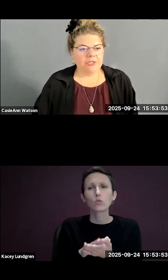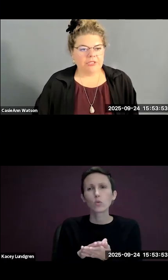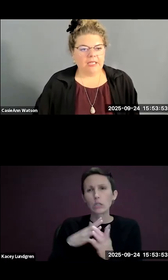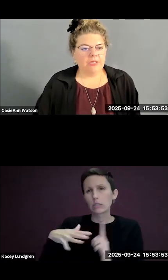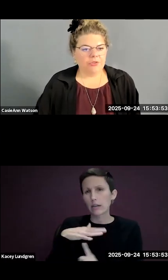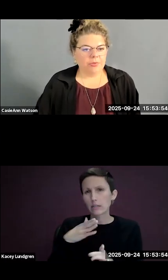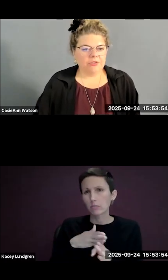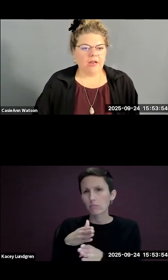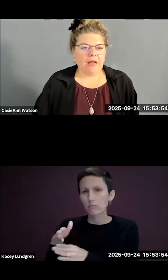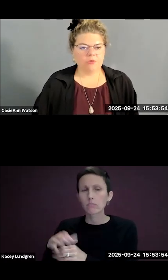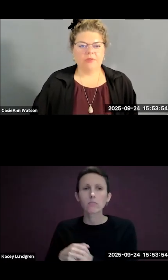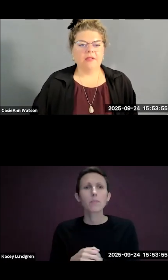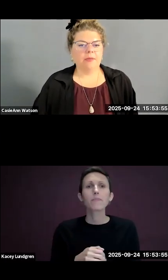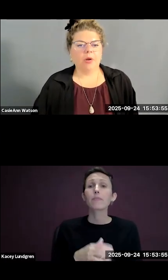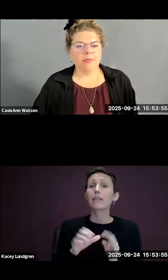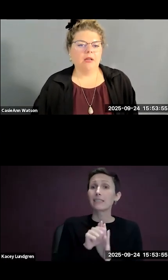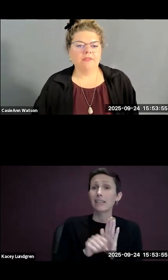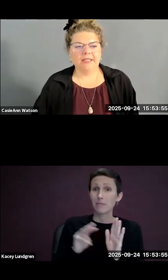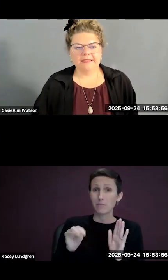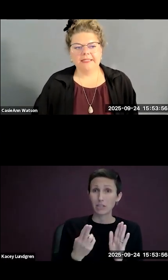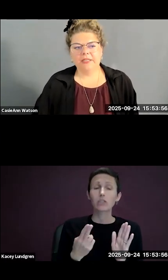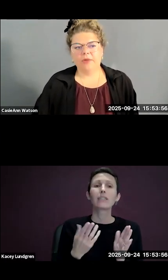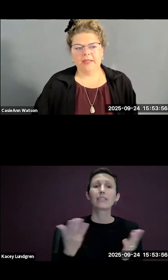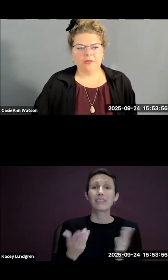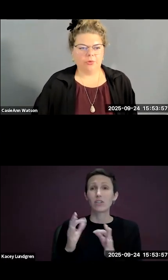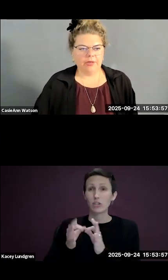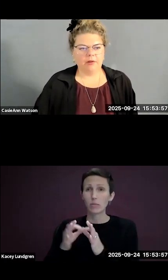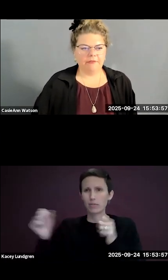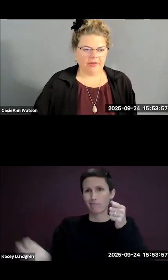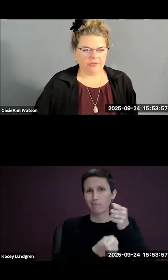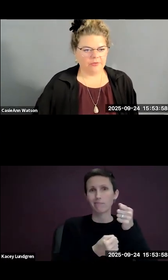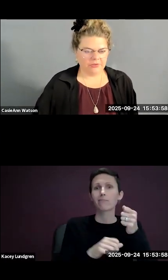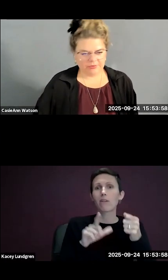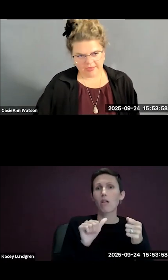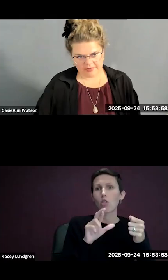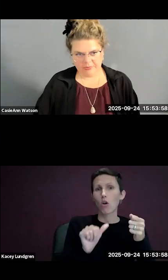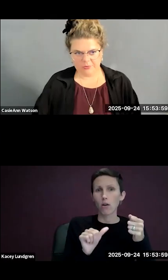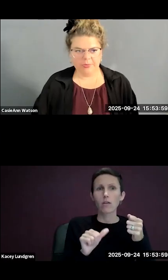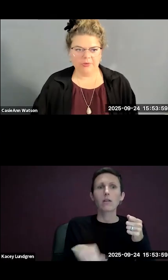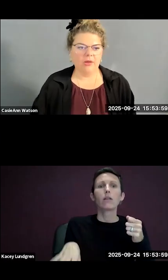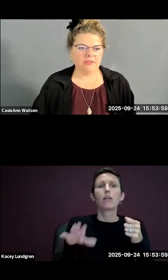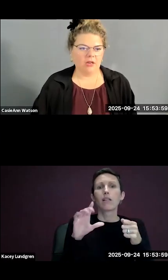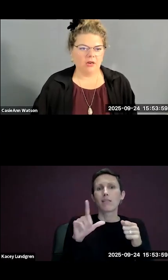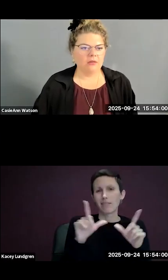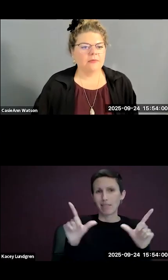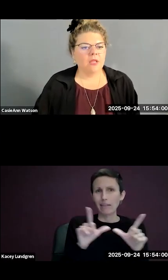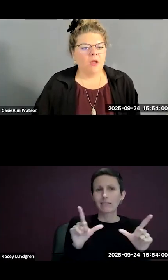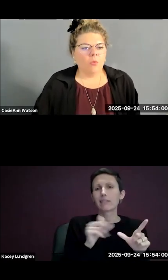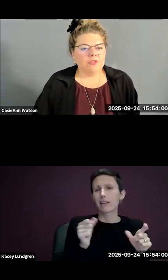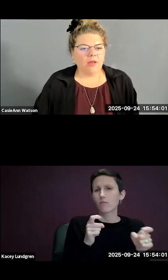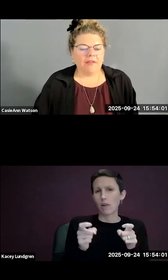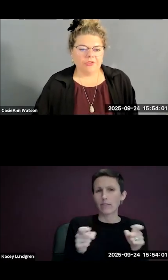In the state of Michigan, interpreters are housed within the Department of Licensing and Regulatory Affairs, which most people know as